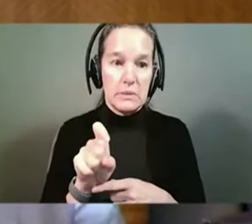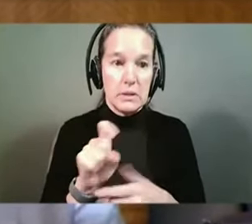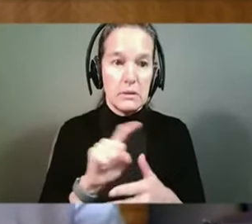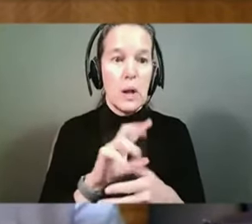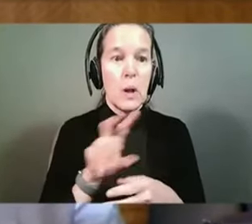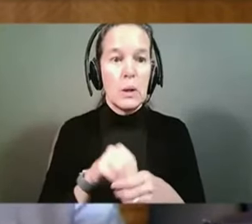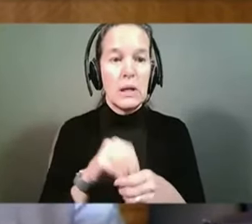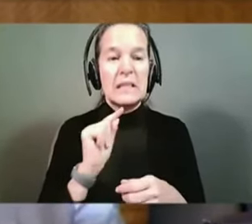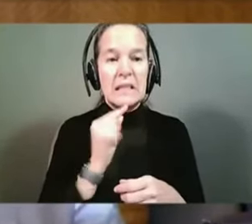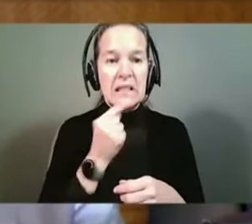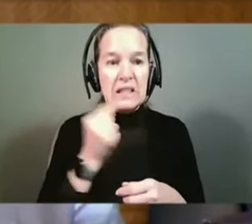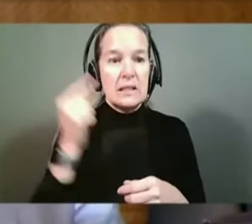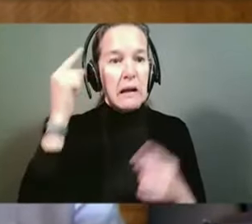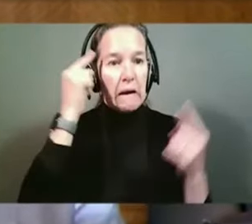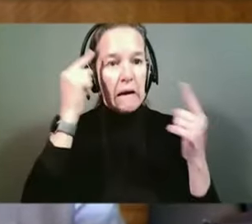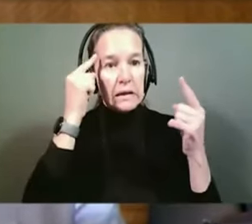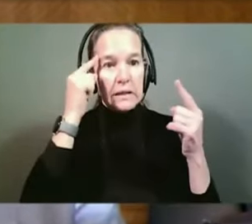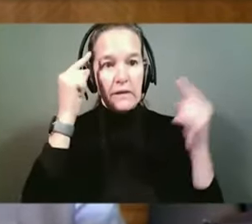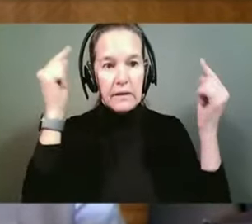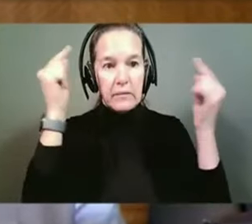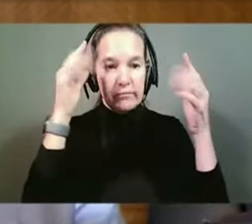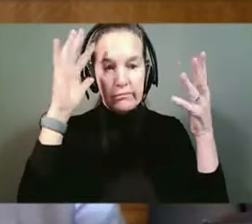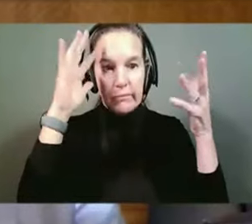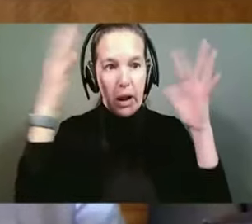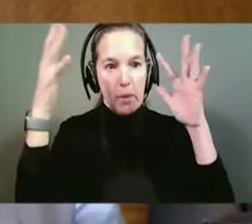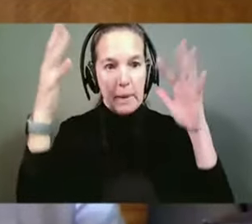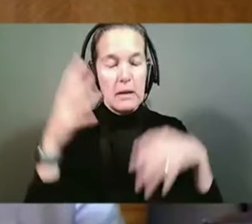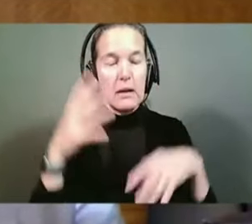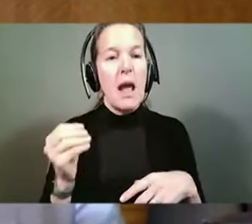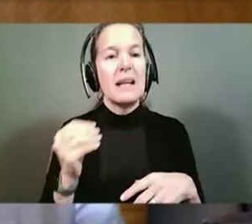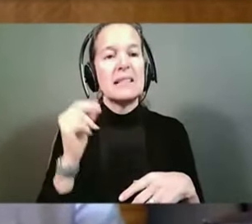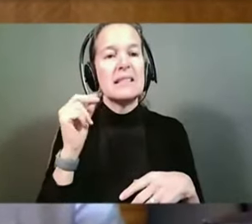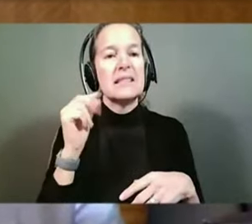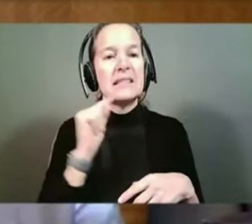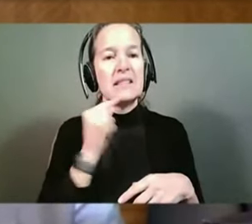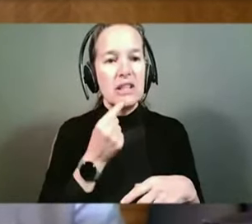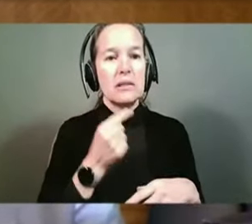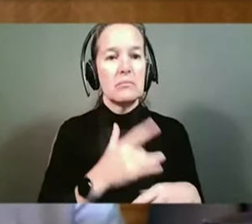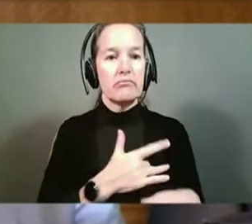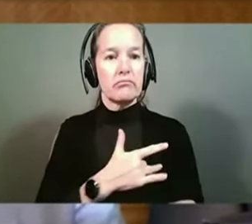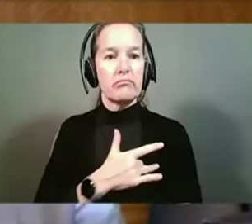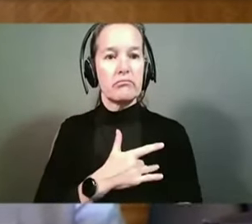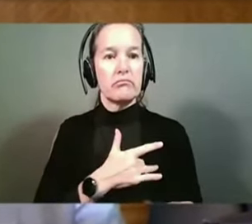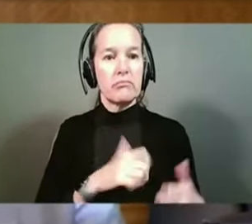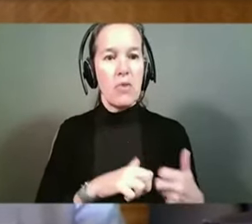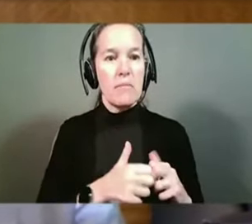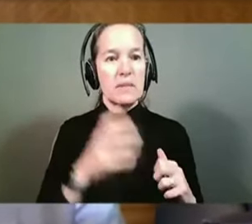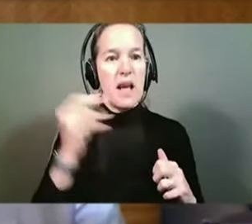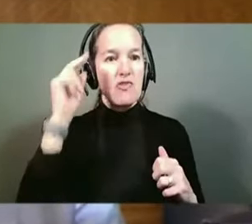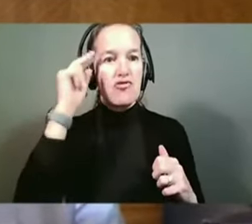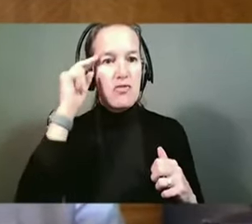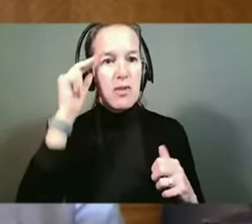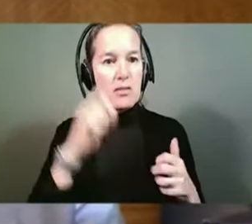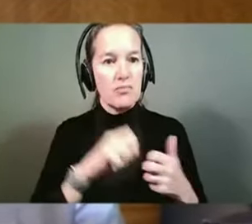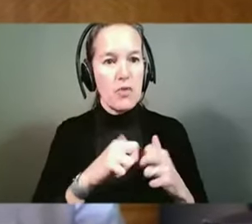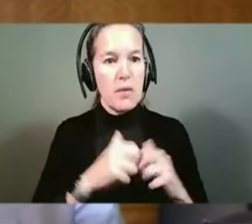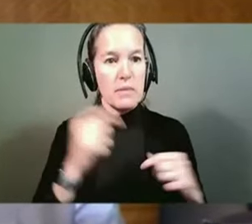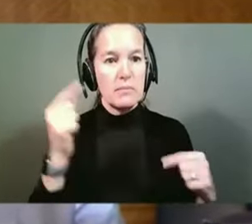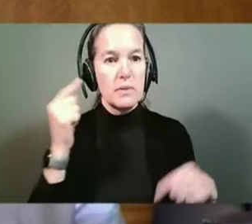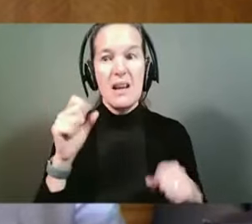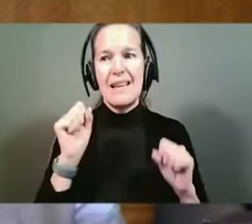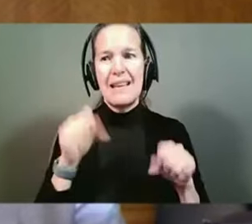impairment and severe cardiovascular and neurological problems that can continue for weeks,